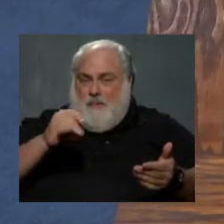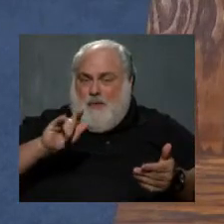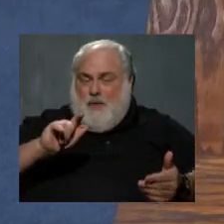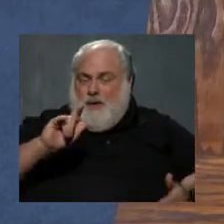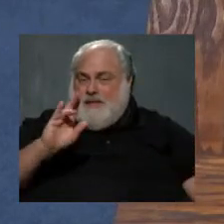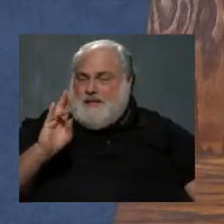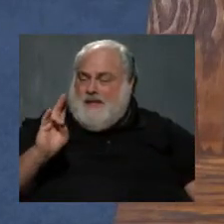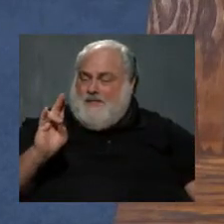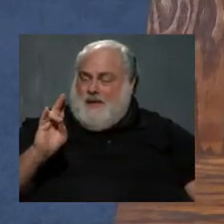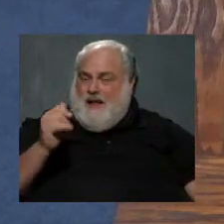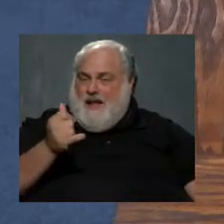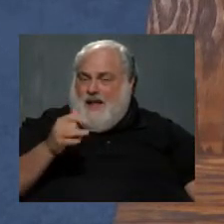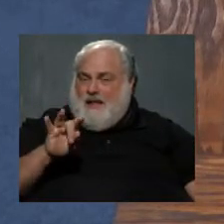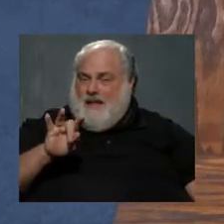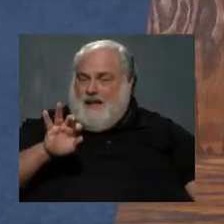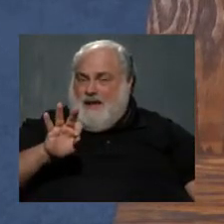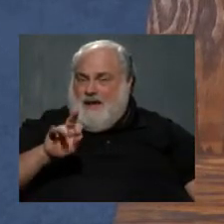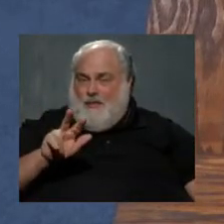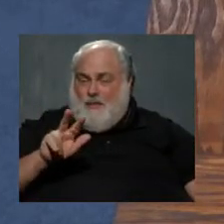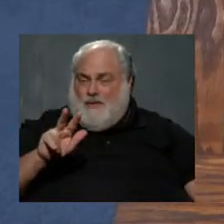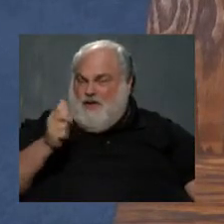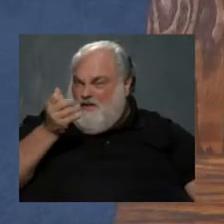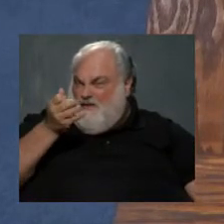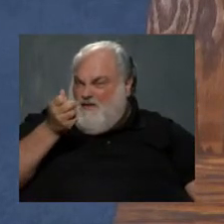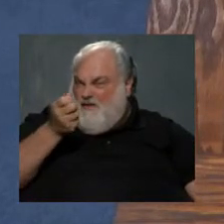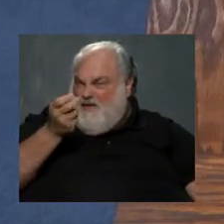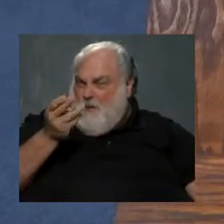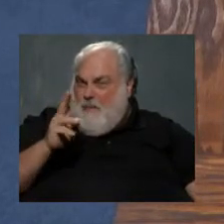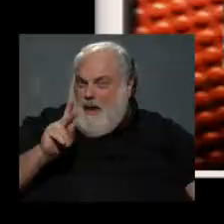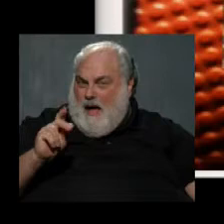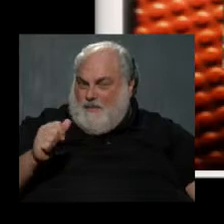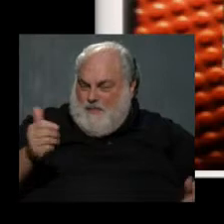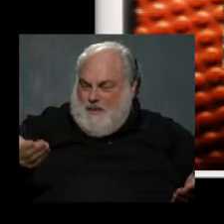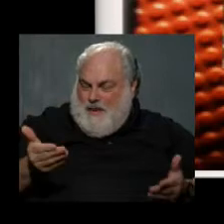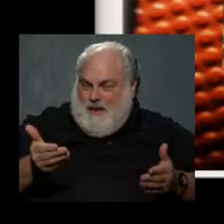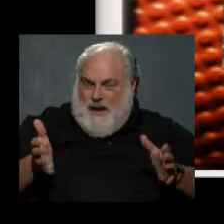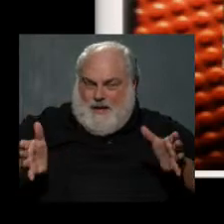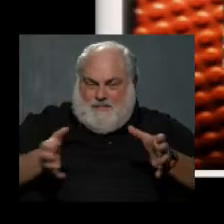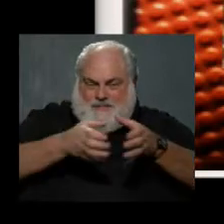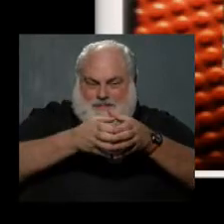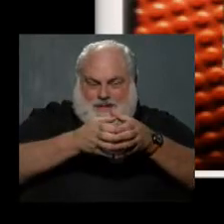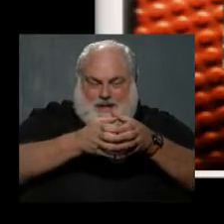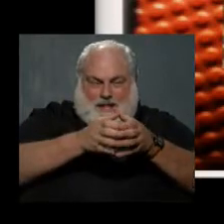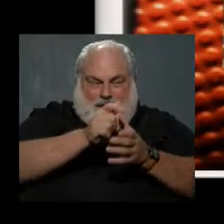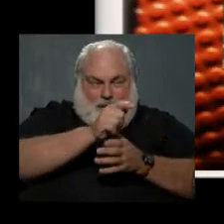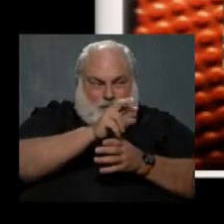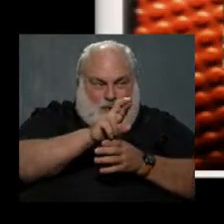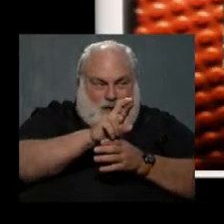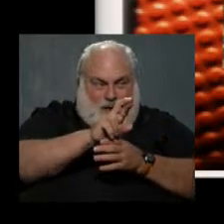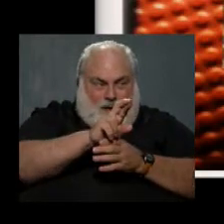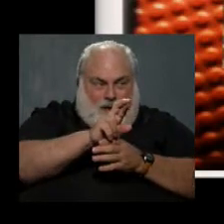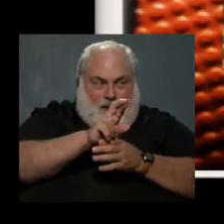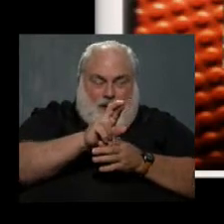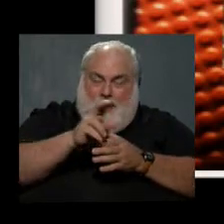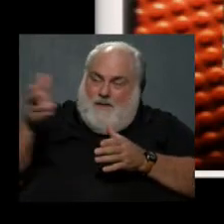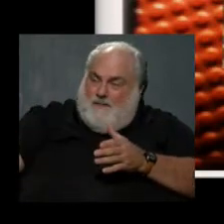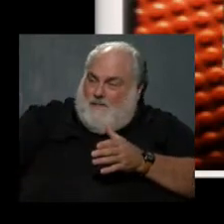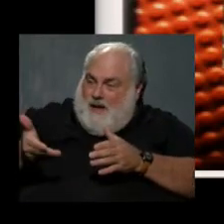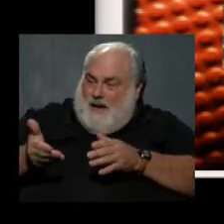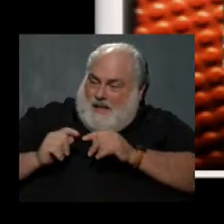7th, 1893, just a few blocks from here at 4th and Main, a team from Little Rock hosted a team from Pine